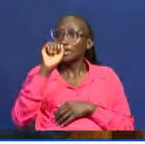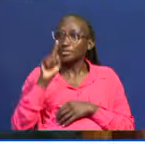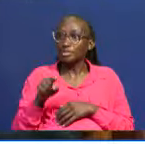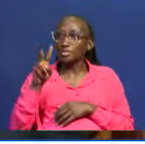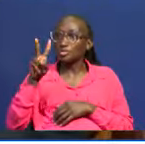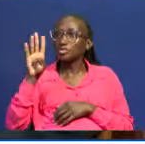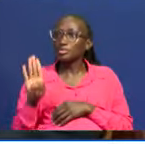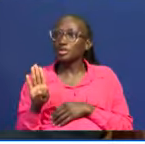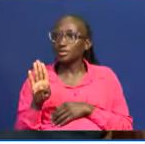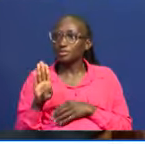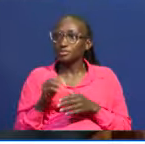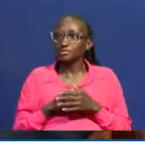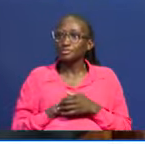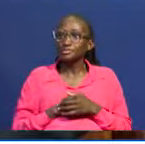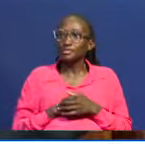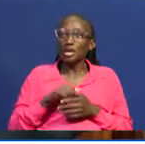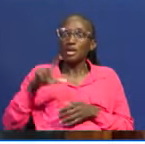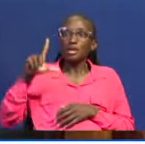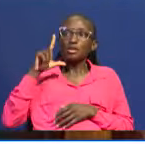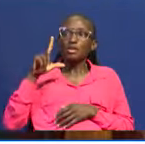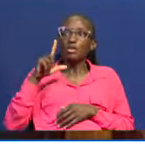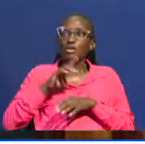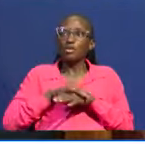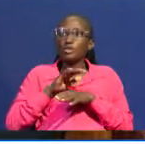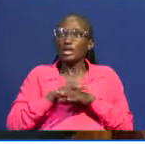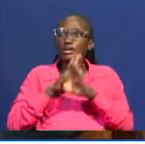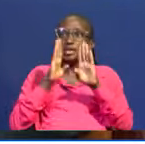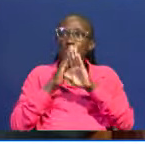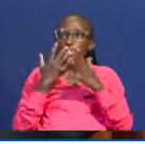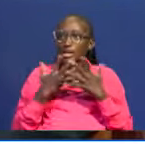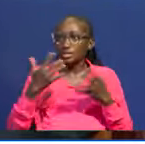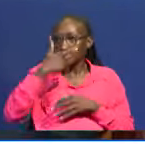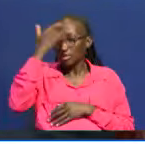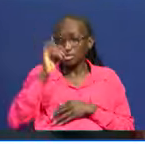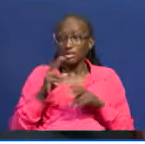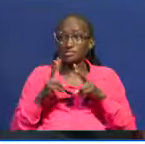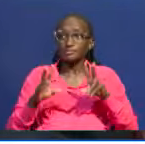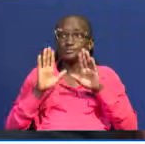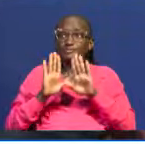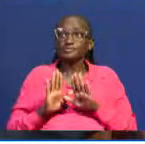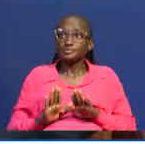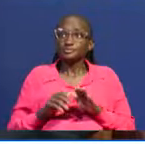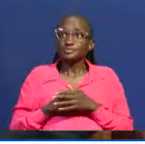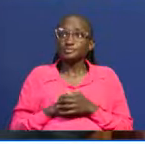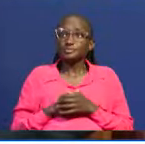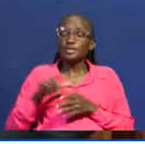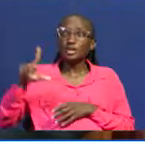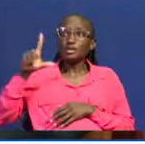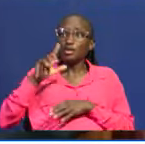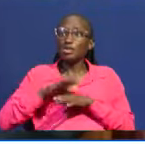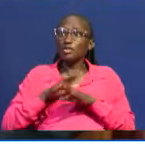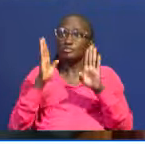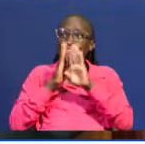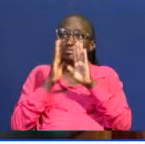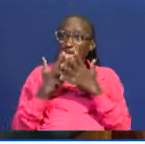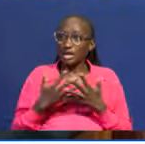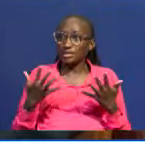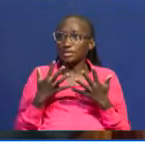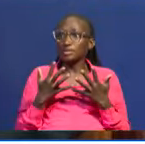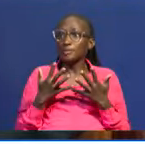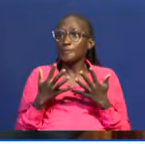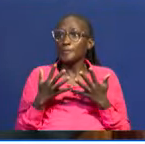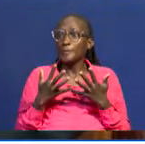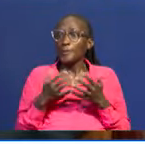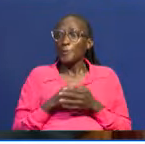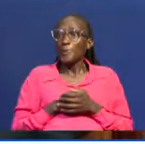shillings. The law on unexplained assets, because this is important, the law on unexplained assets is